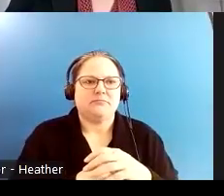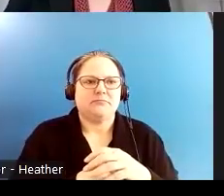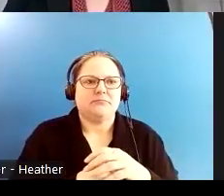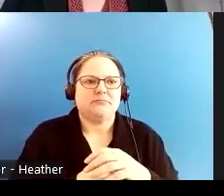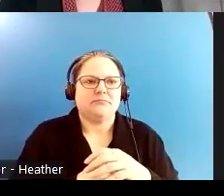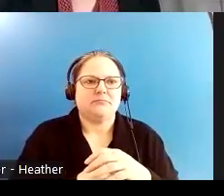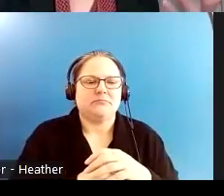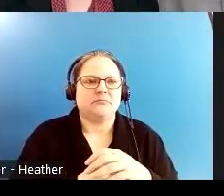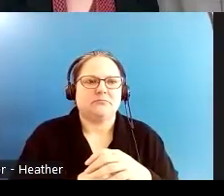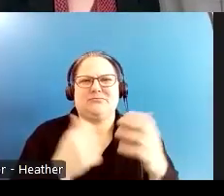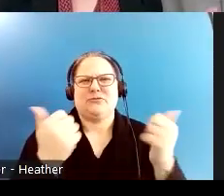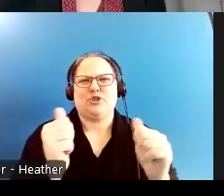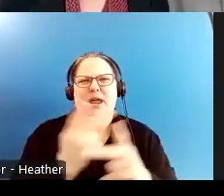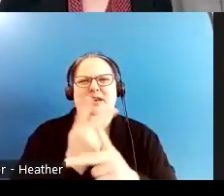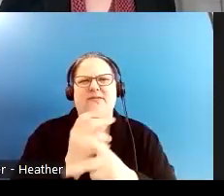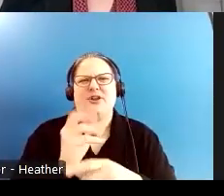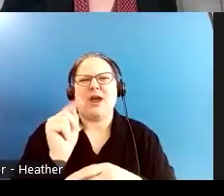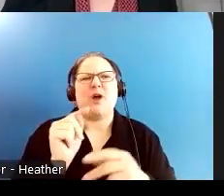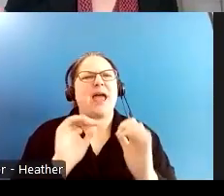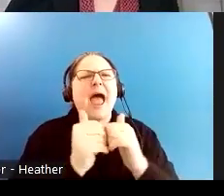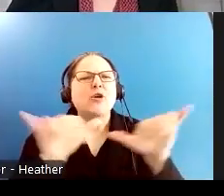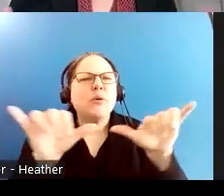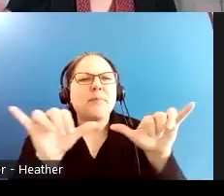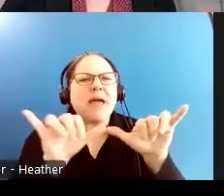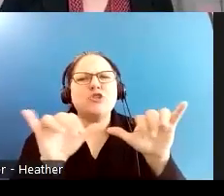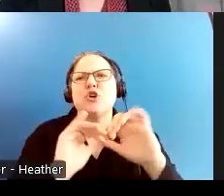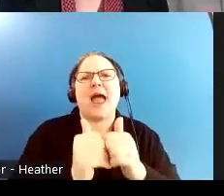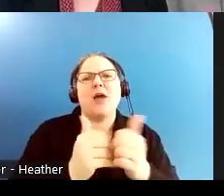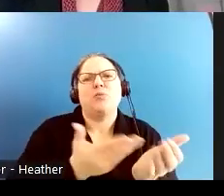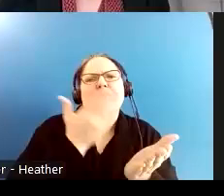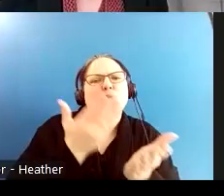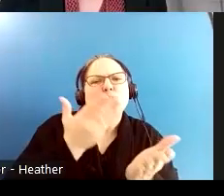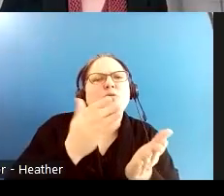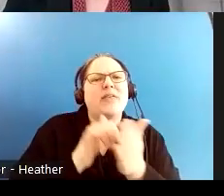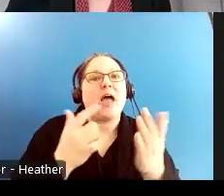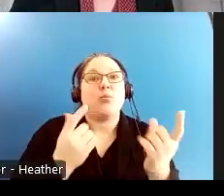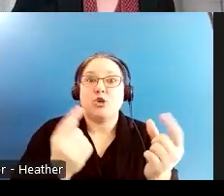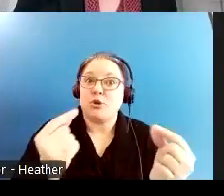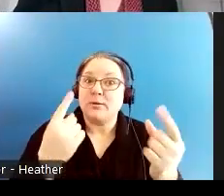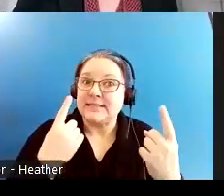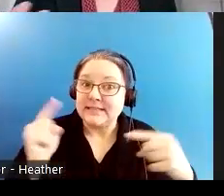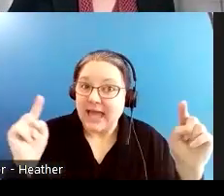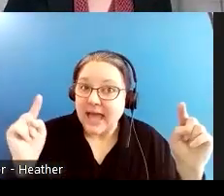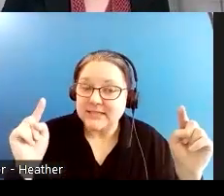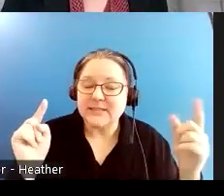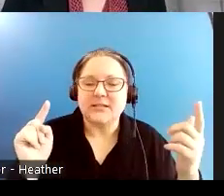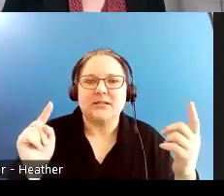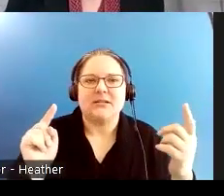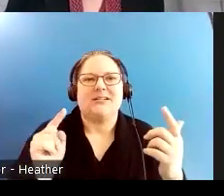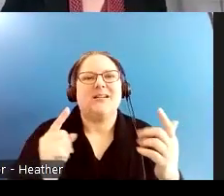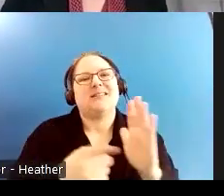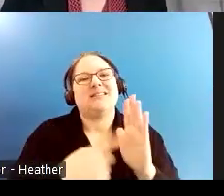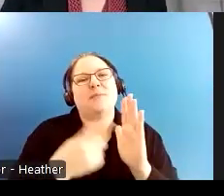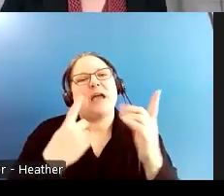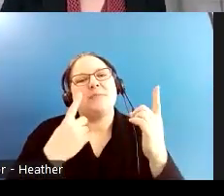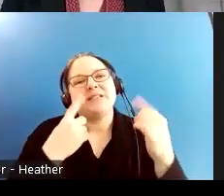And then trying to figure out what are we measuring, how do we prove to like an entity that we are doing success? And a lot of those success measures are actually